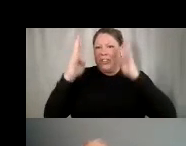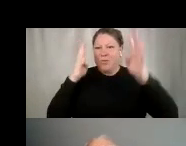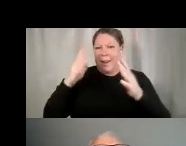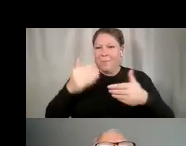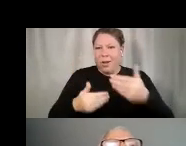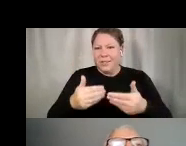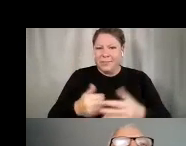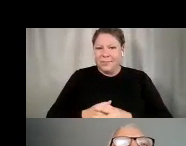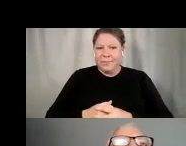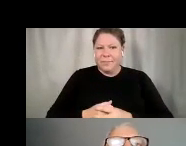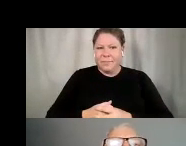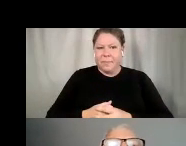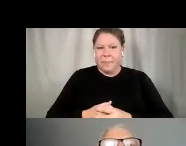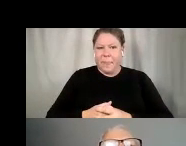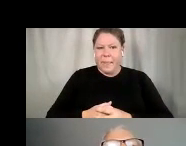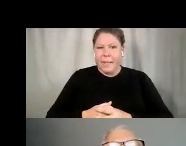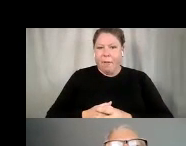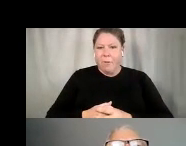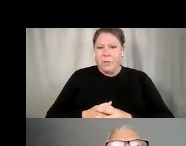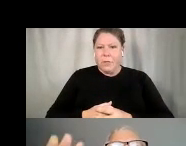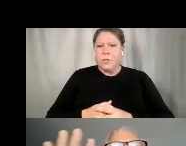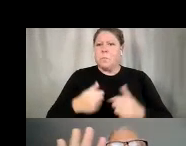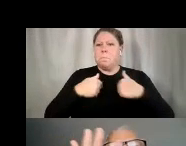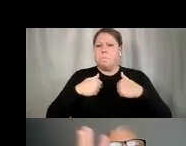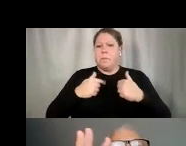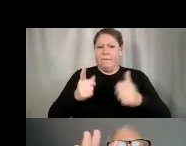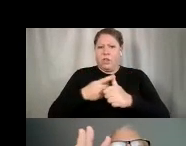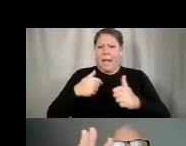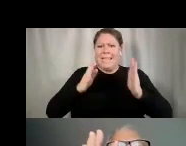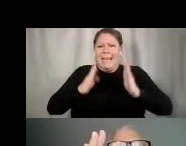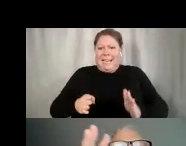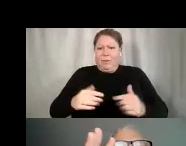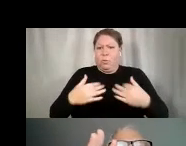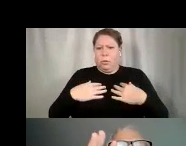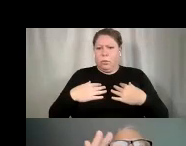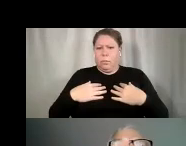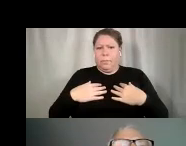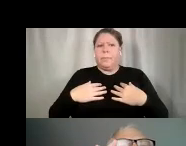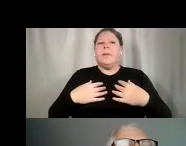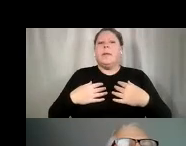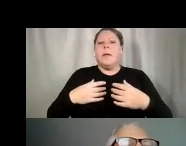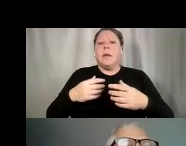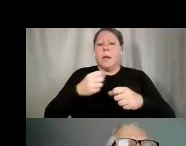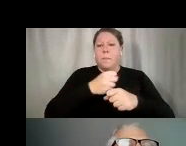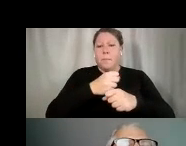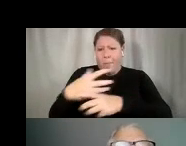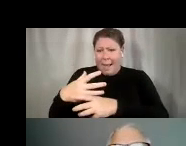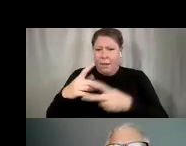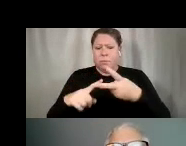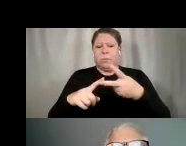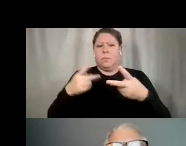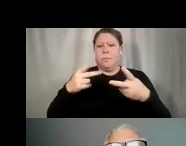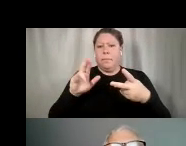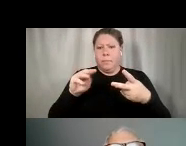need for our individual innovation? So I'm going to talk a little bit about priming and preparing, and then I'll talk about 3 different methods that